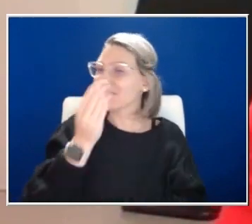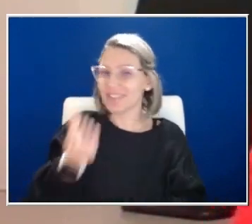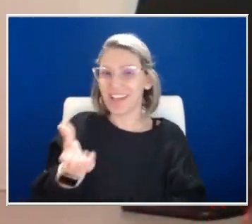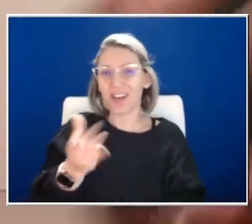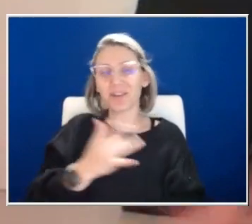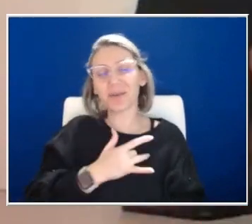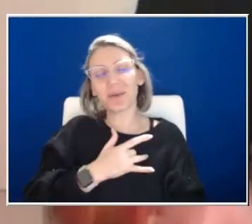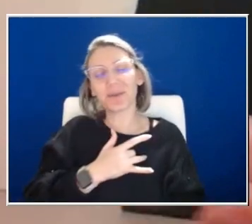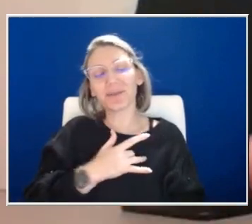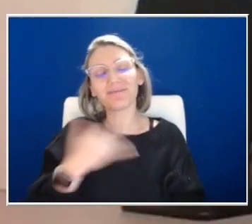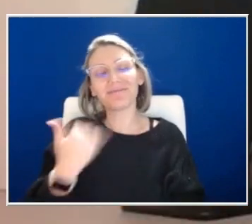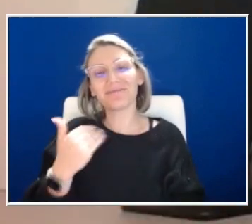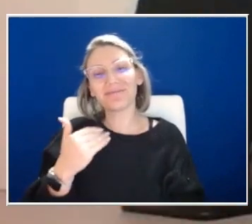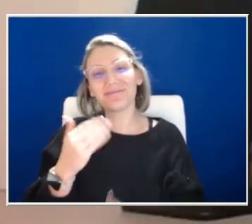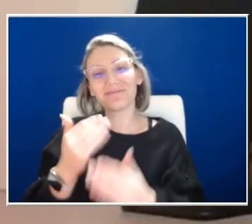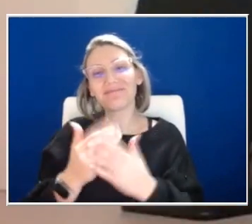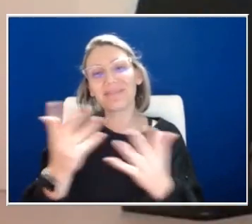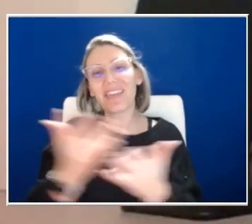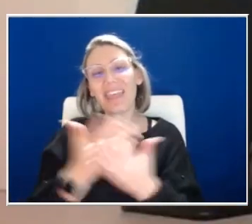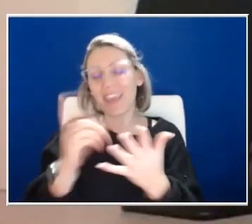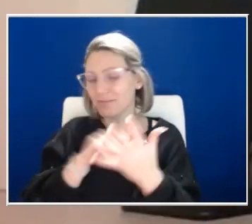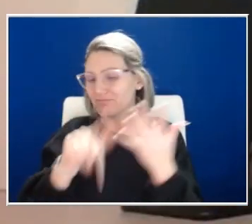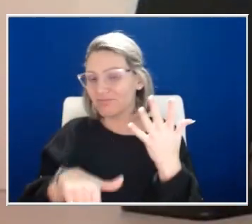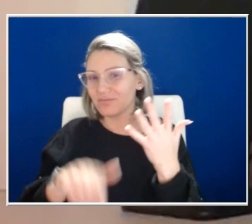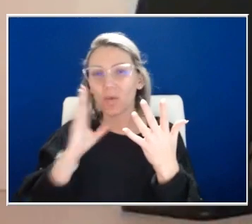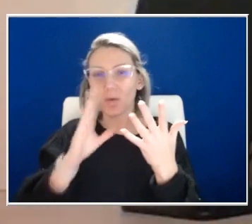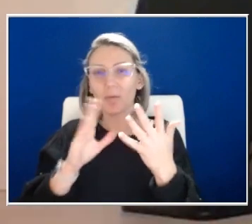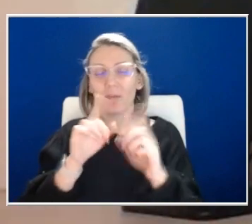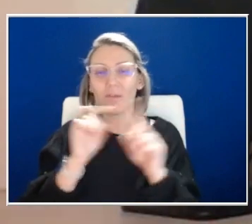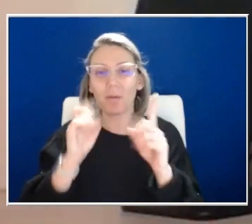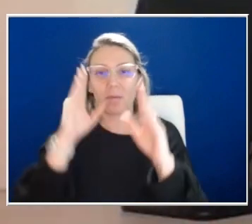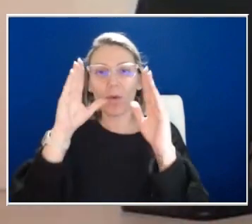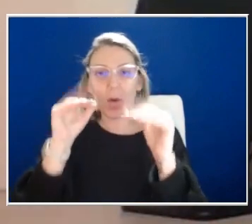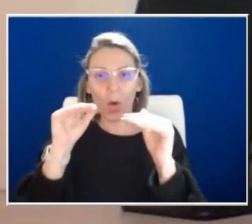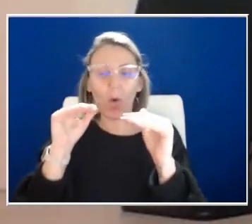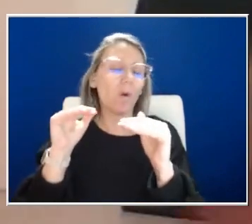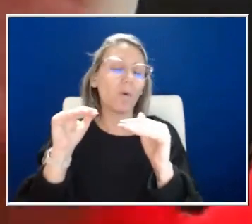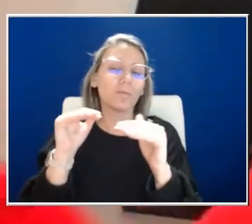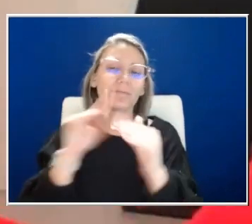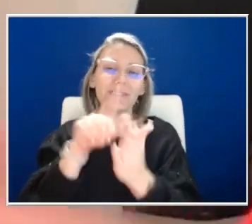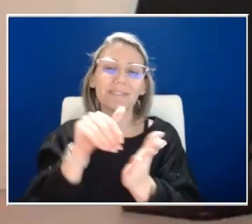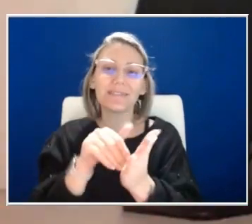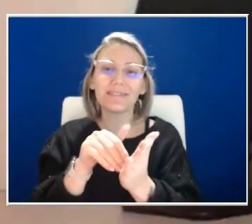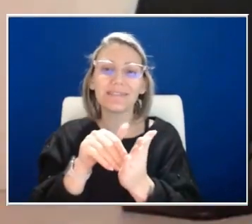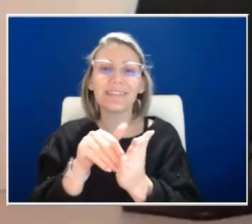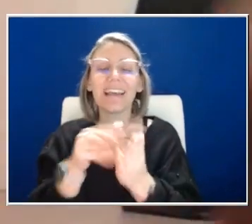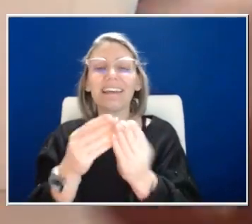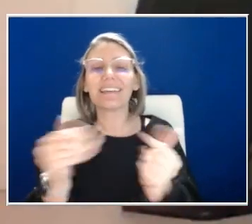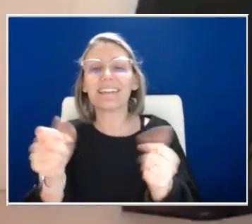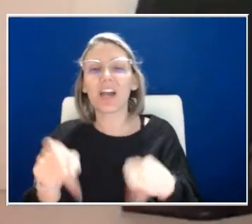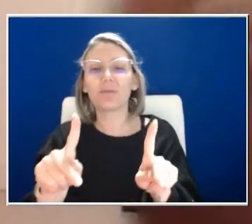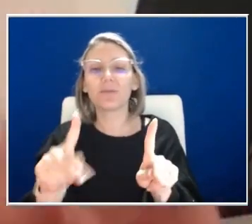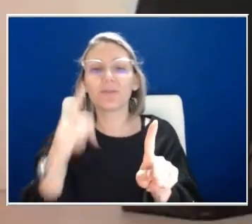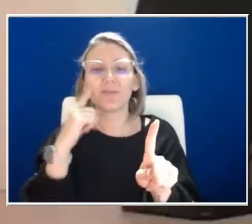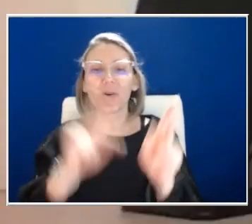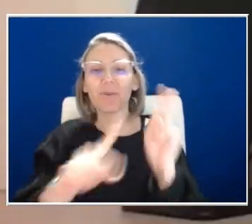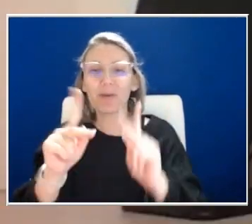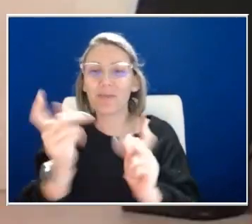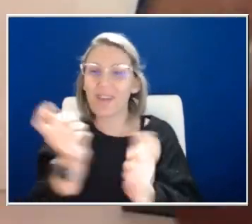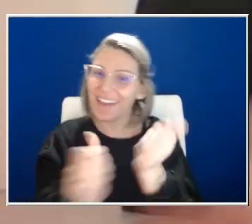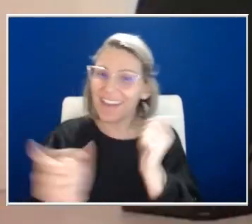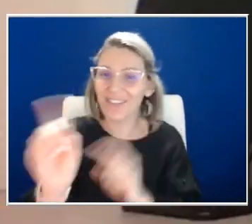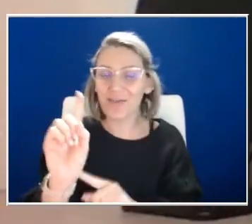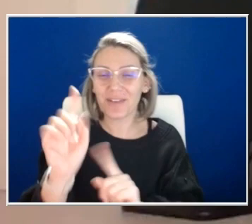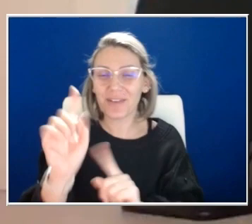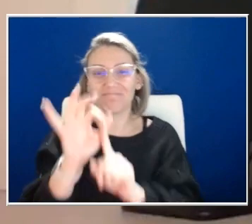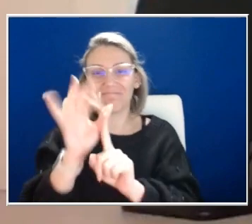lot. So a lot of things like that will be done out of the Hope Center. Healing opportunities for people everywhere, especially in my community, so